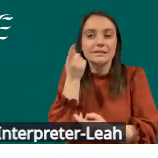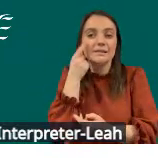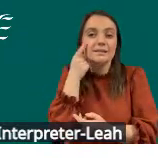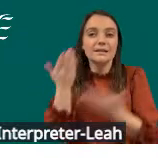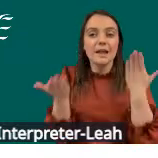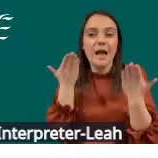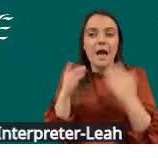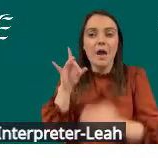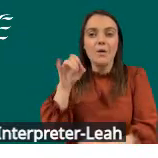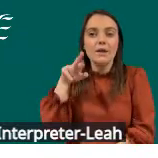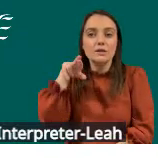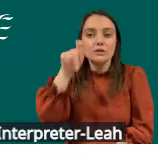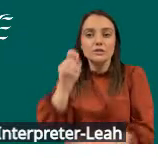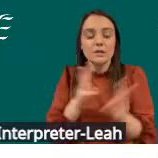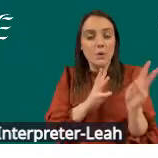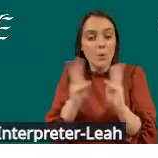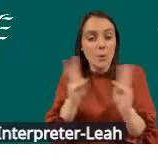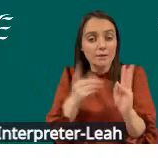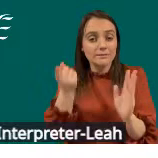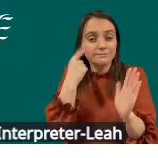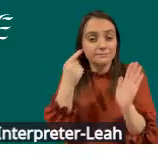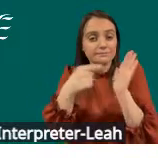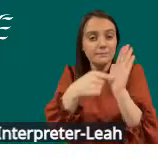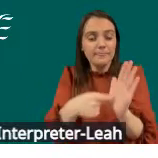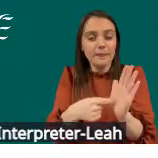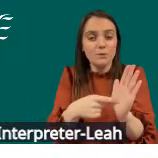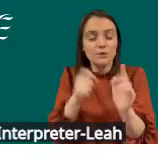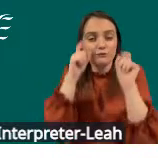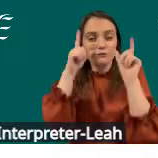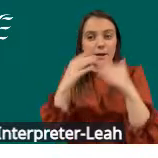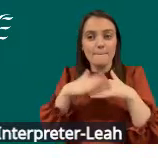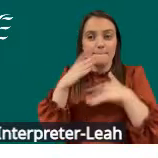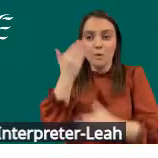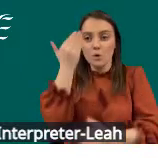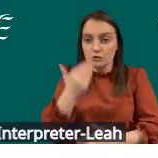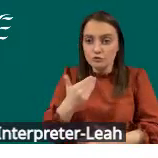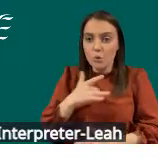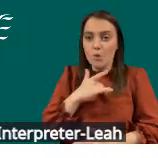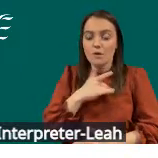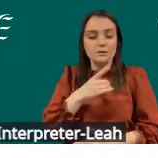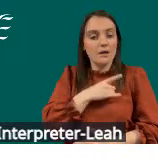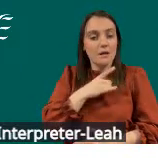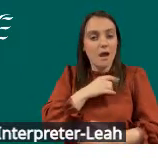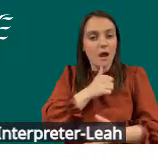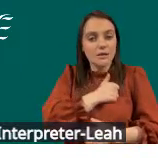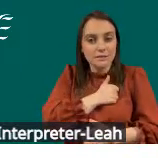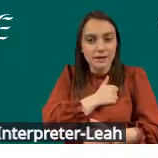them. And thus and therefore, they discovered that there was more strokes and heart attacks in these older women. So we need to avoid that